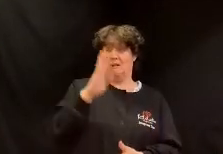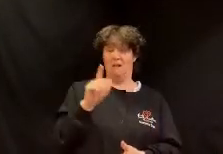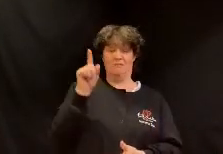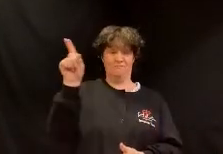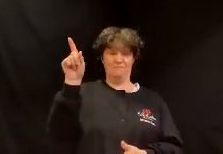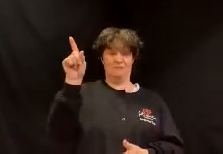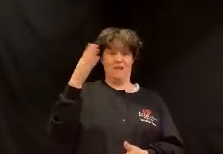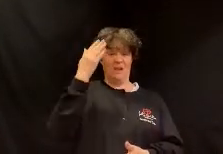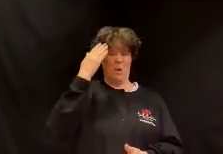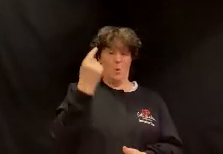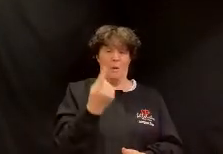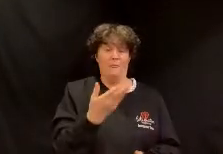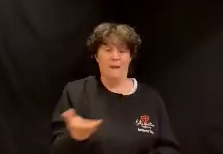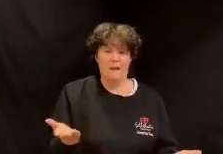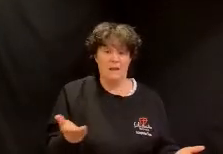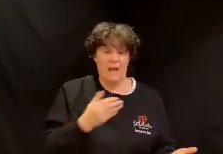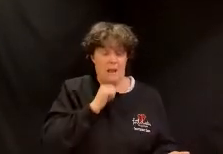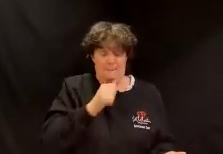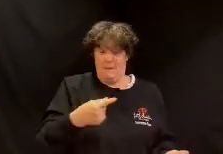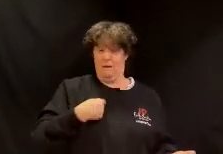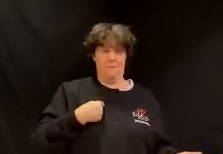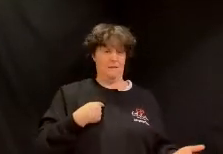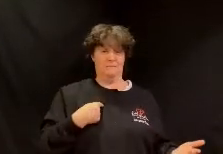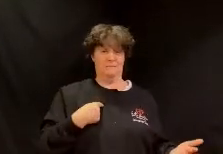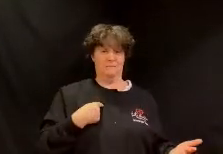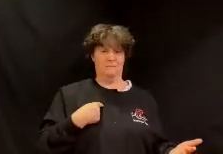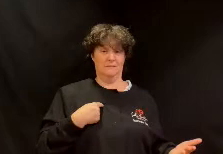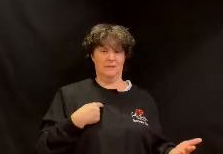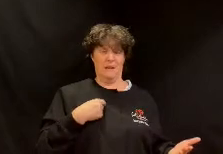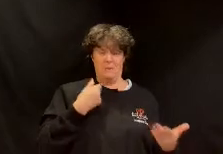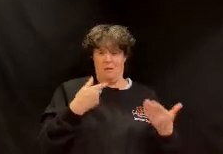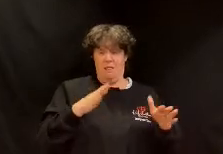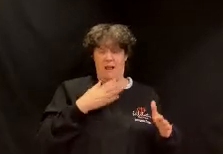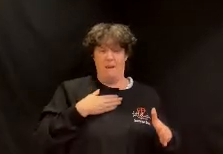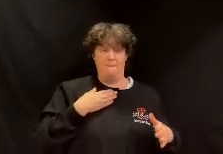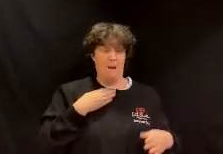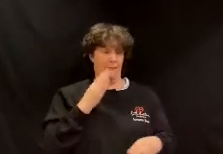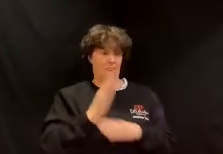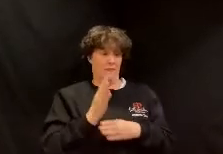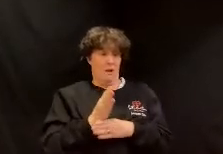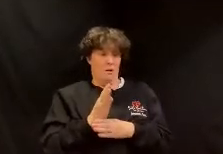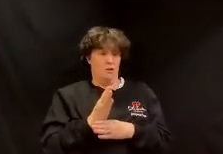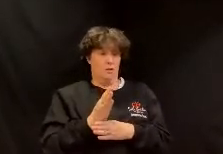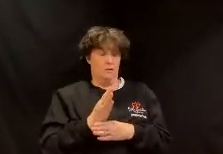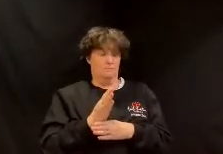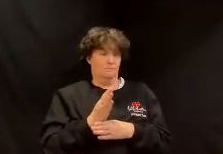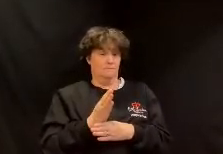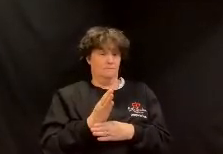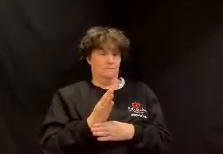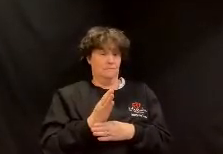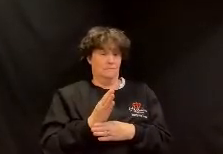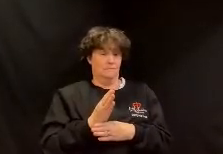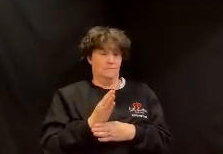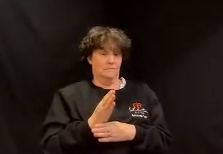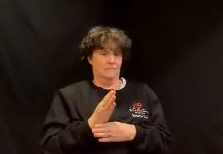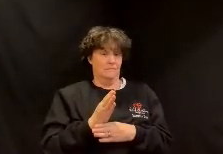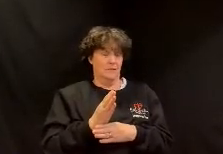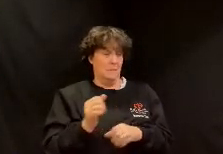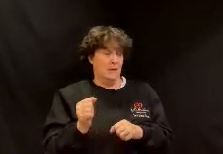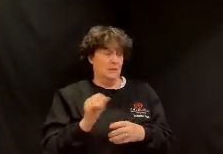I know one thing. Listen, I'm not. And I'm not going to let my theology, I'm not God. But I'm not going to let my theology be